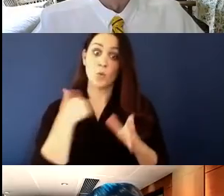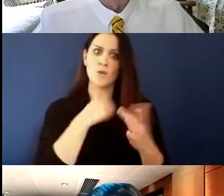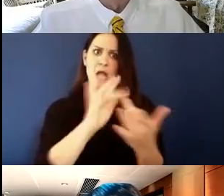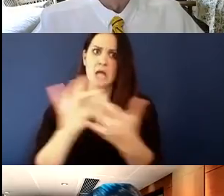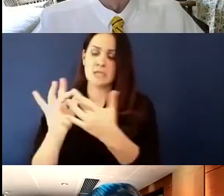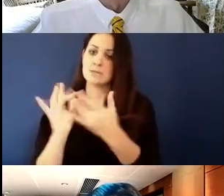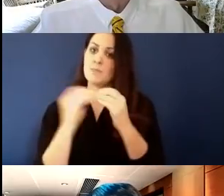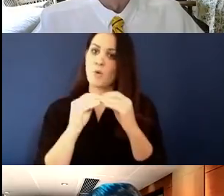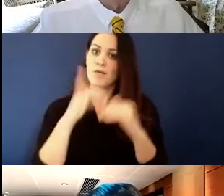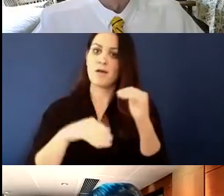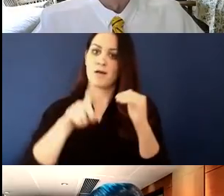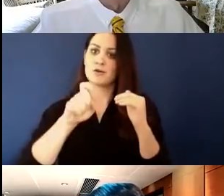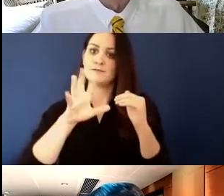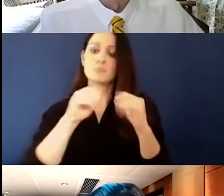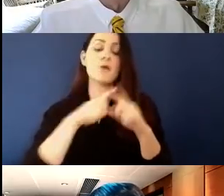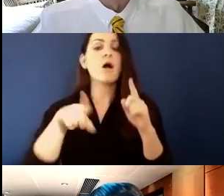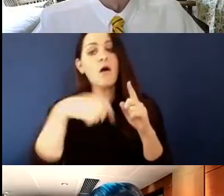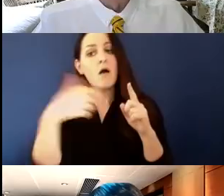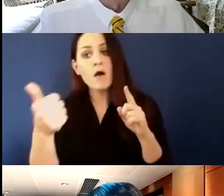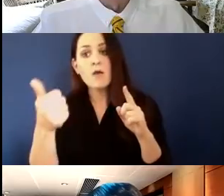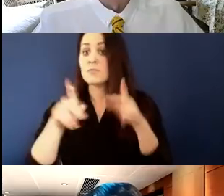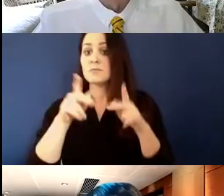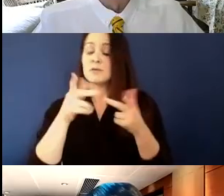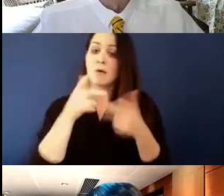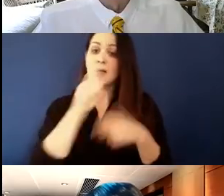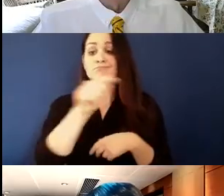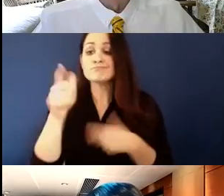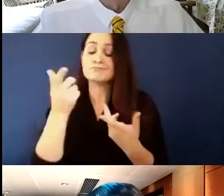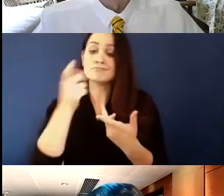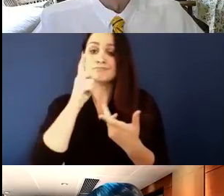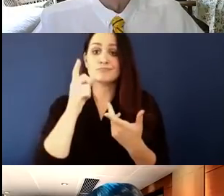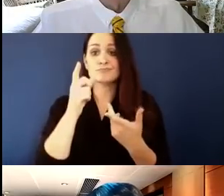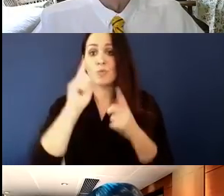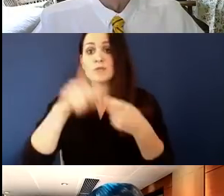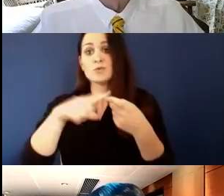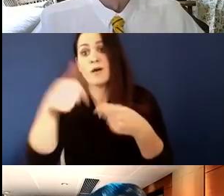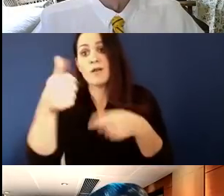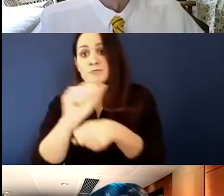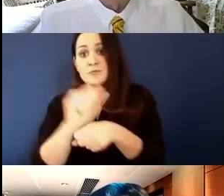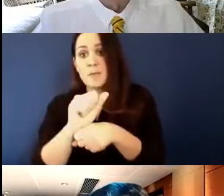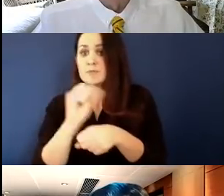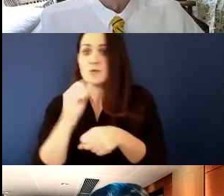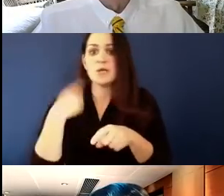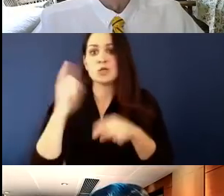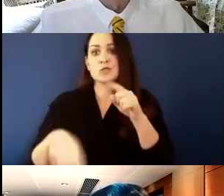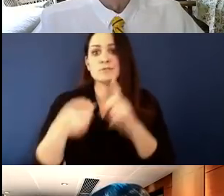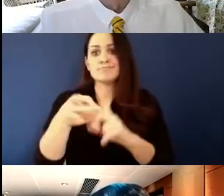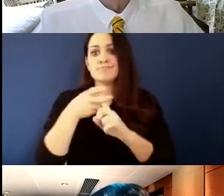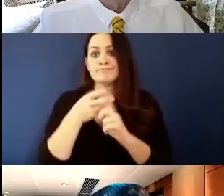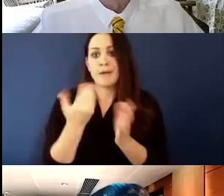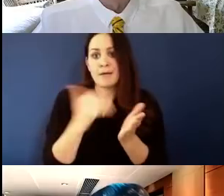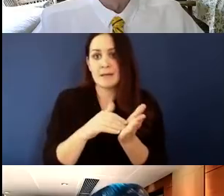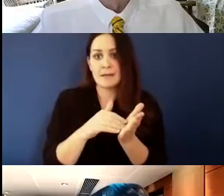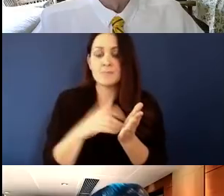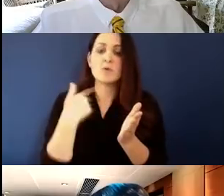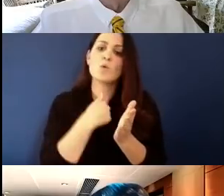but some of them had secured other opportunities, so we weren't able to get them back. We continue to look at that list and the